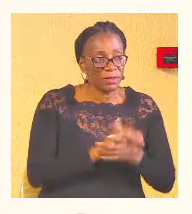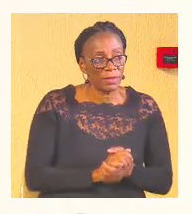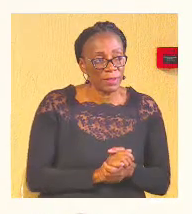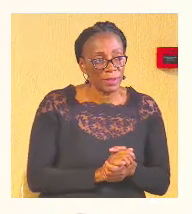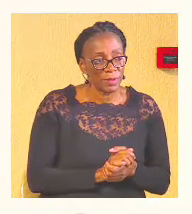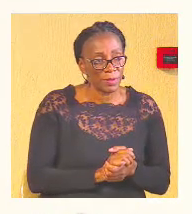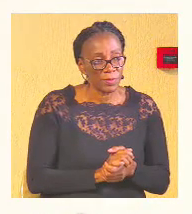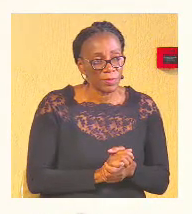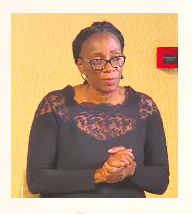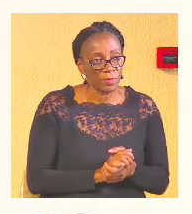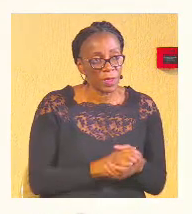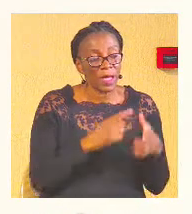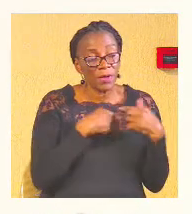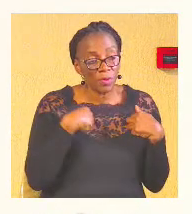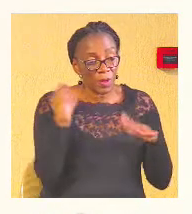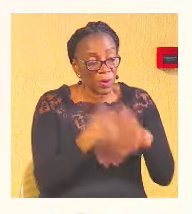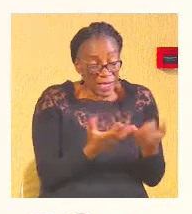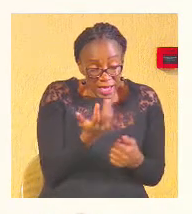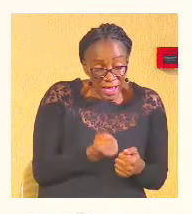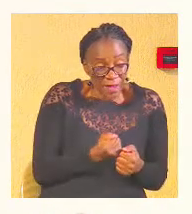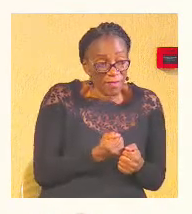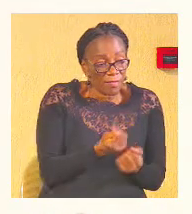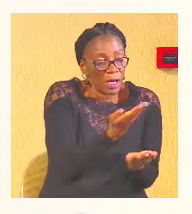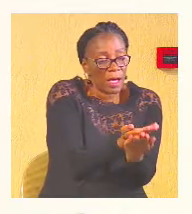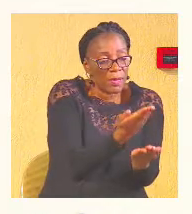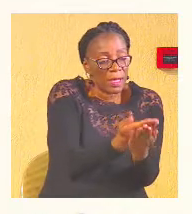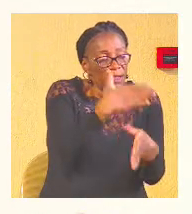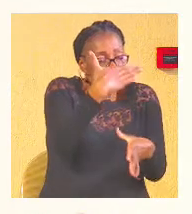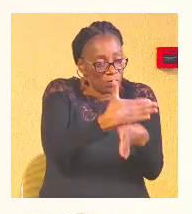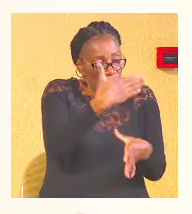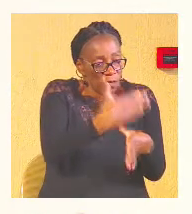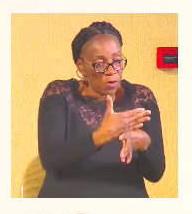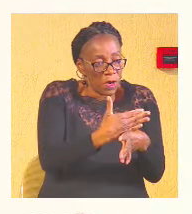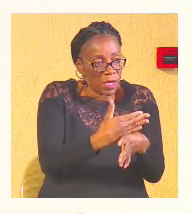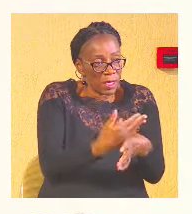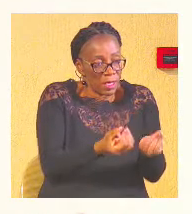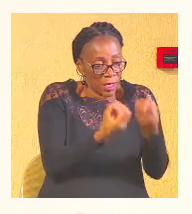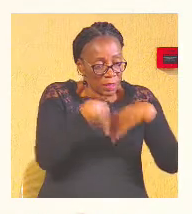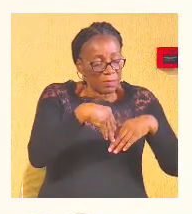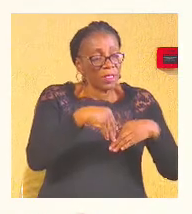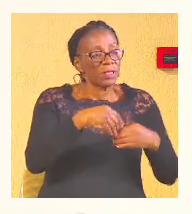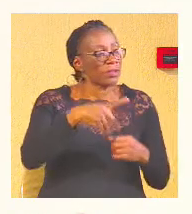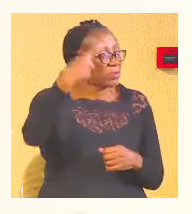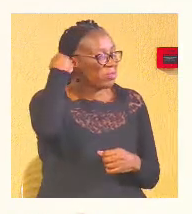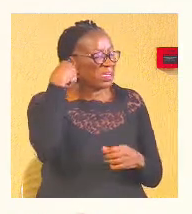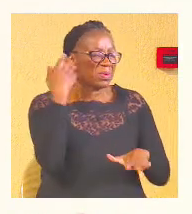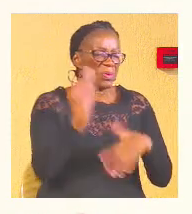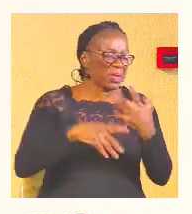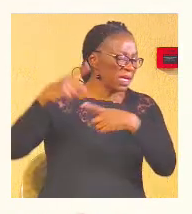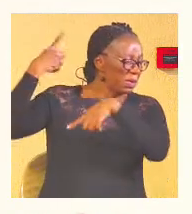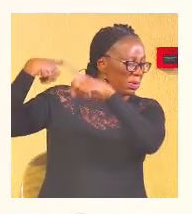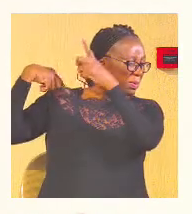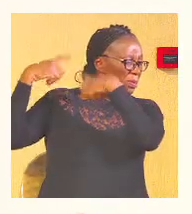by unemployed health graduates. We have a database, for example, of our health extension workers.